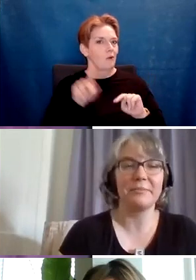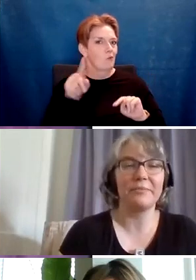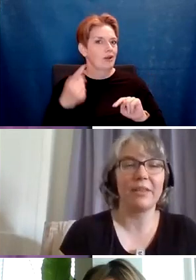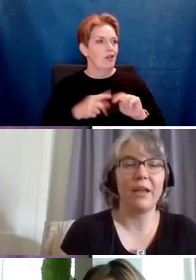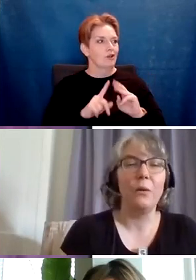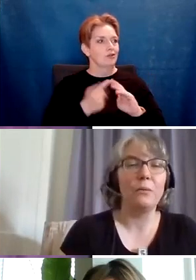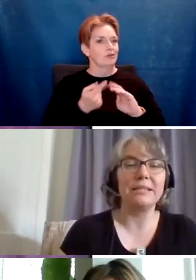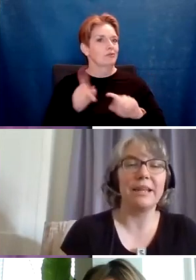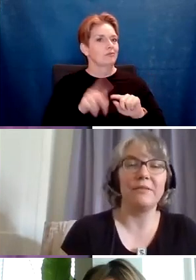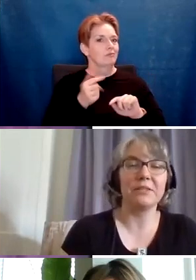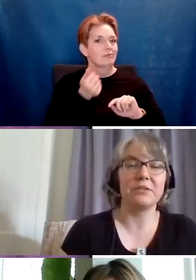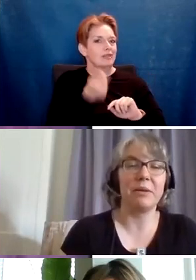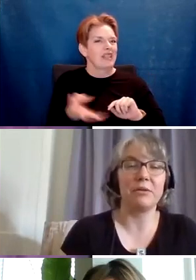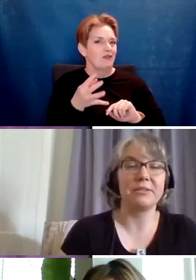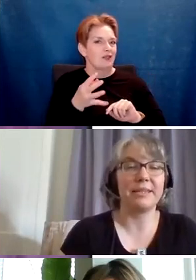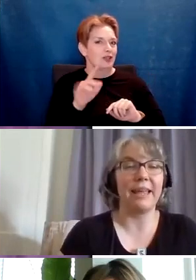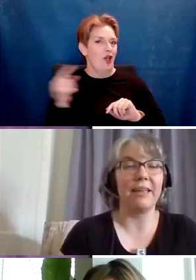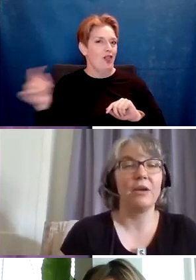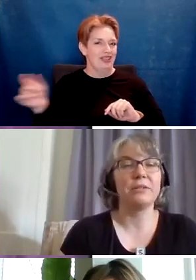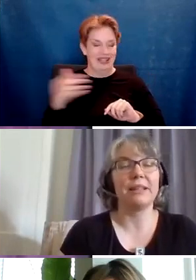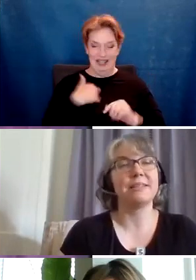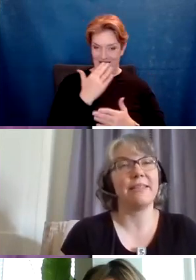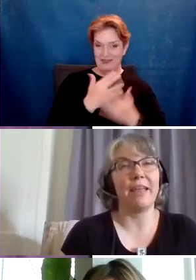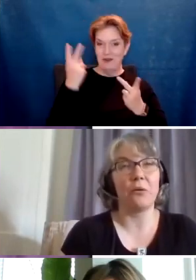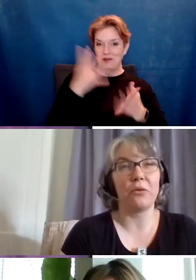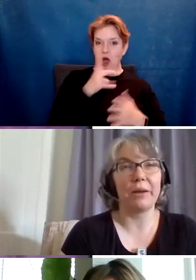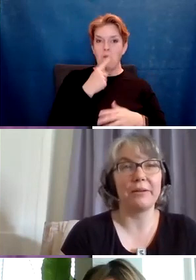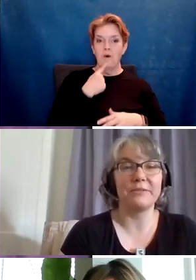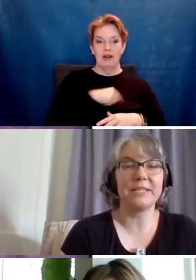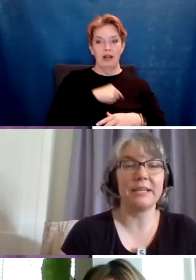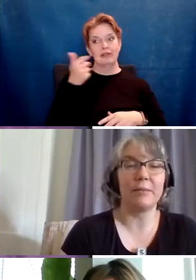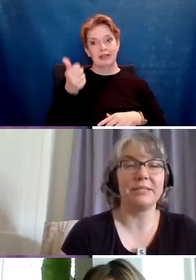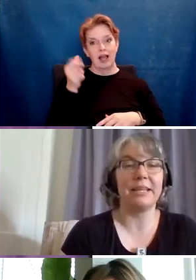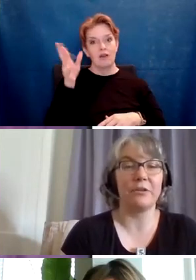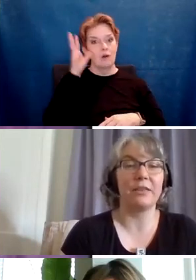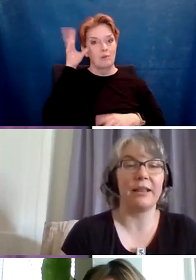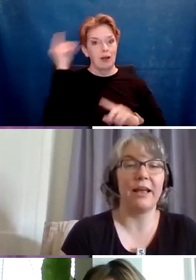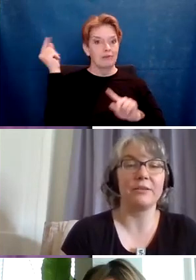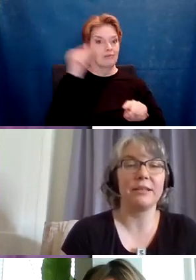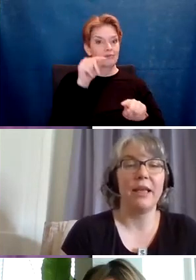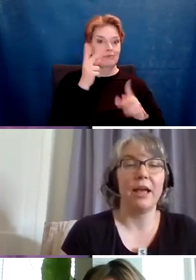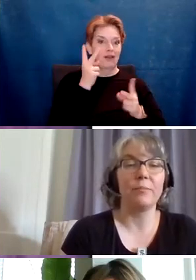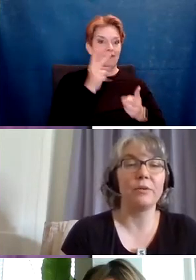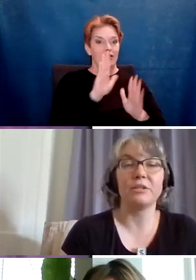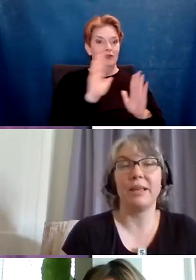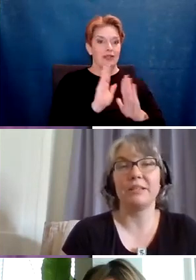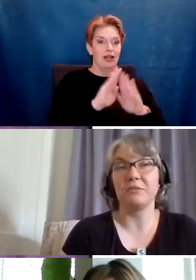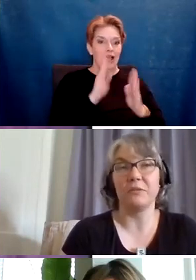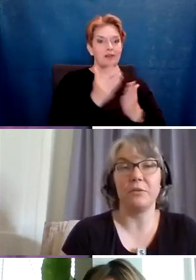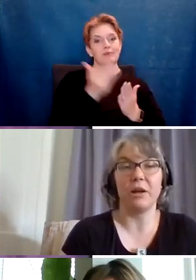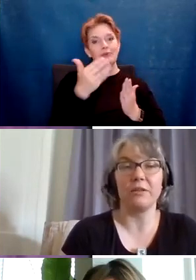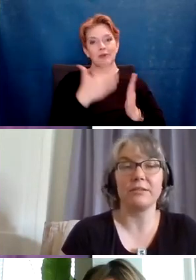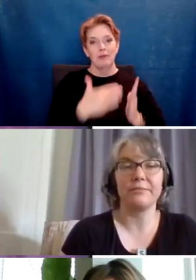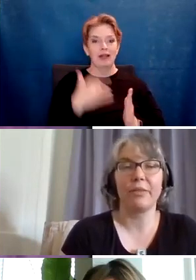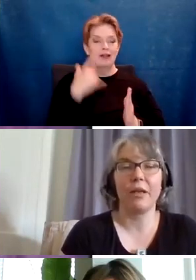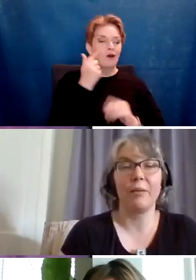dollars. We still get visitors to Melrose today who tell us that they or their parents visited Clementine in her little house and purchased a painting for a